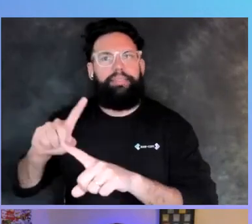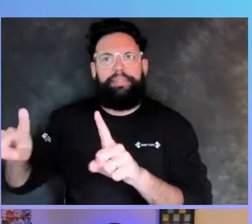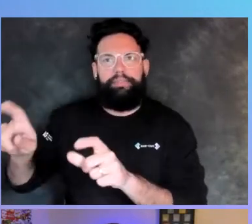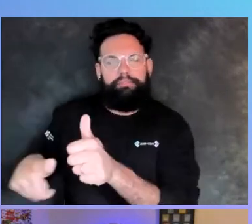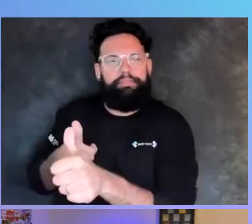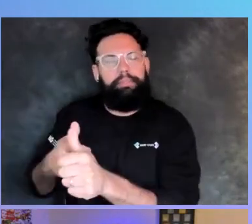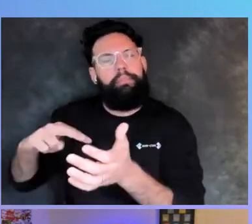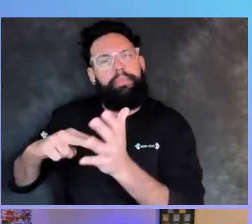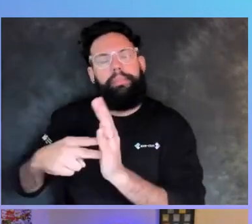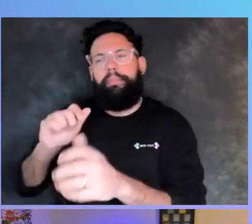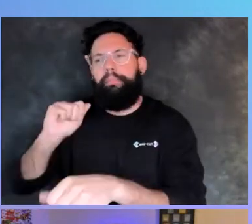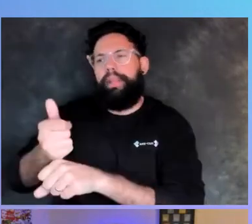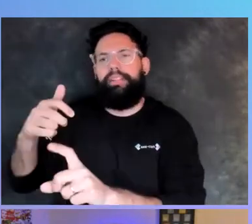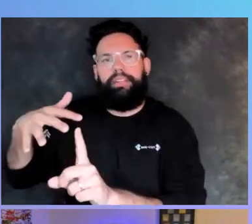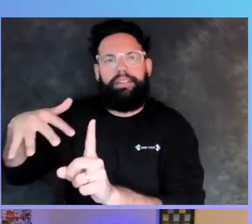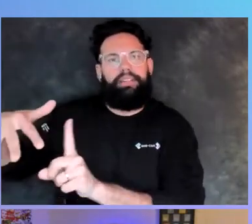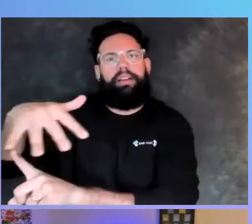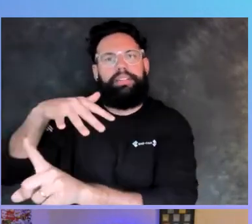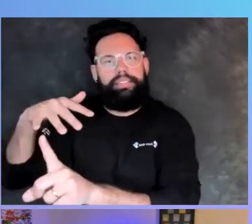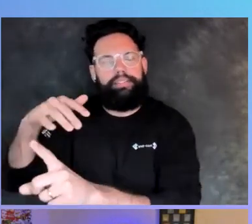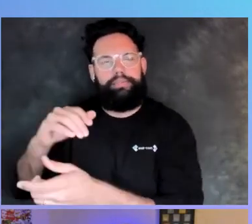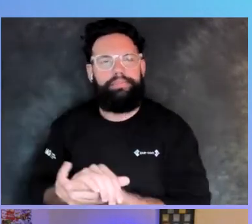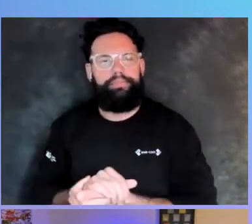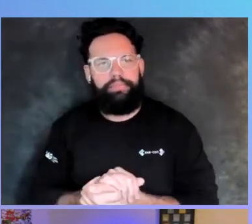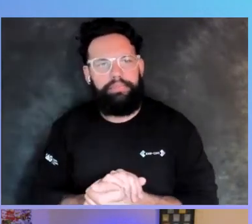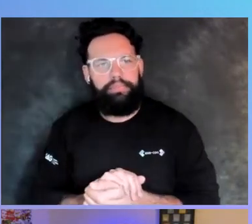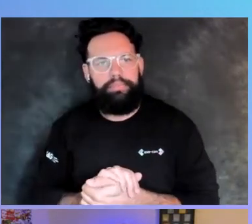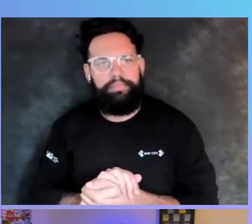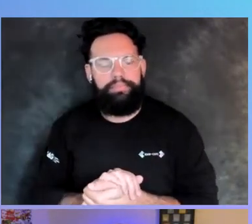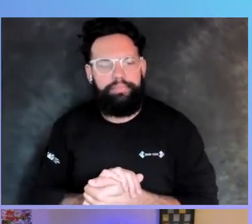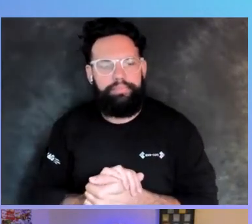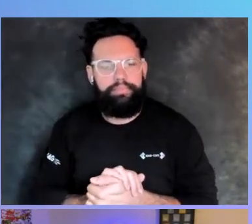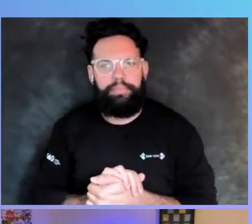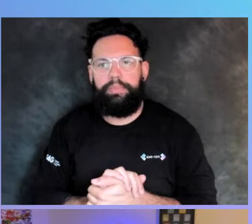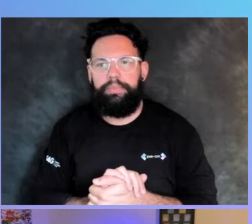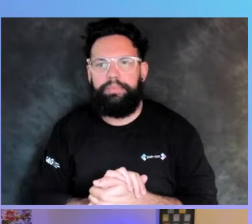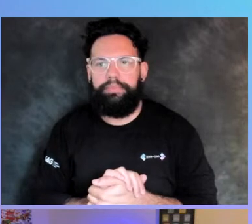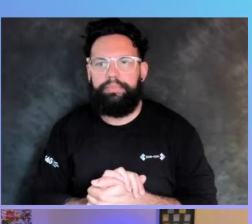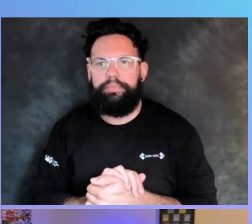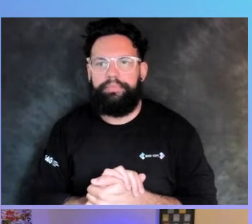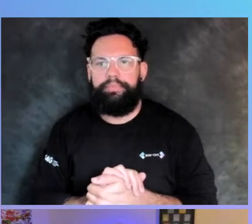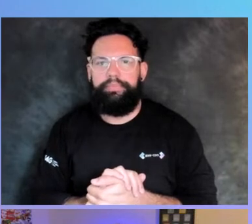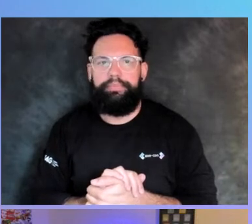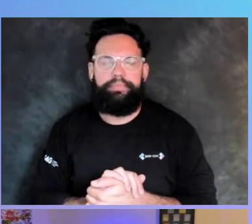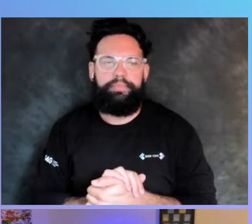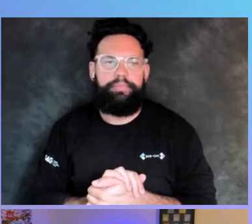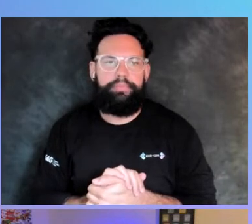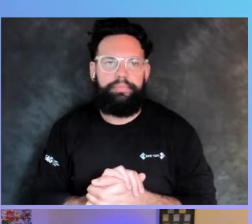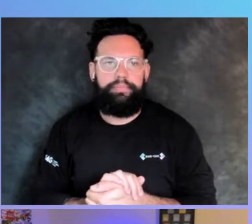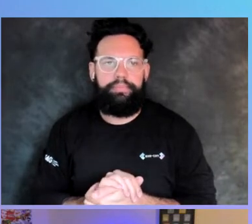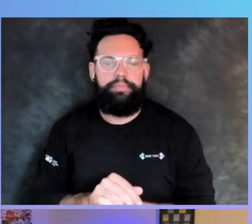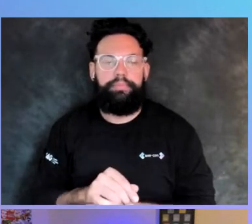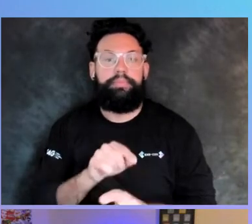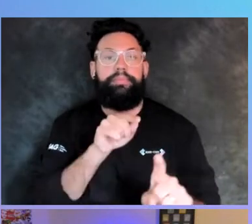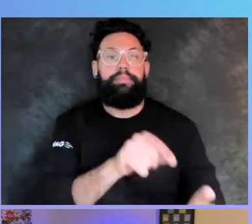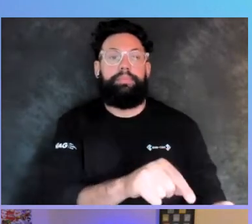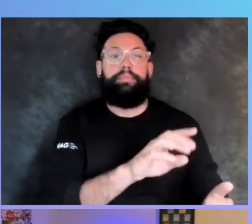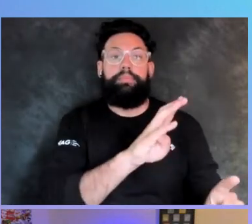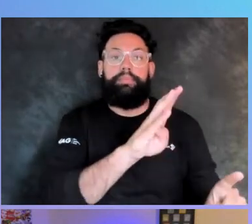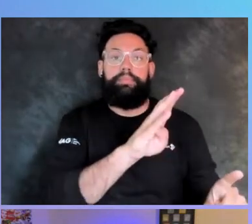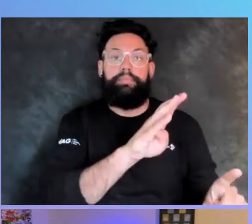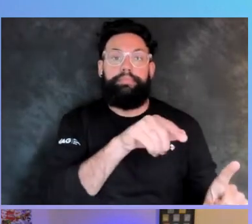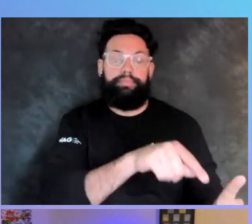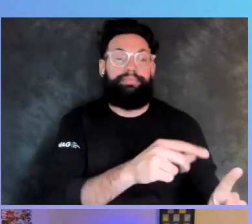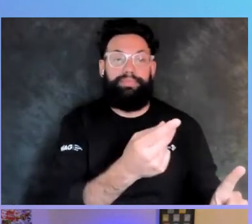context in order to fully capture that meaning. However, this isn't a problem at all for LLMs. In Basil's stories,